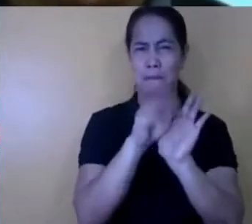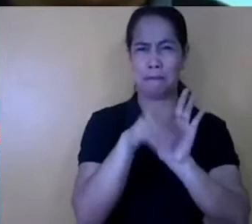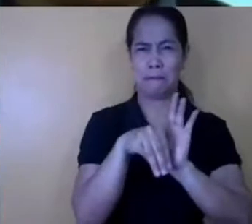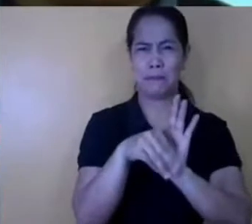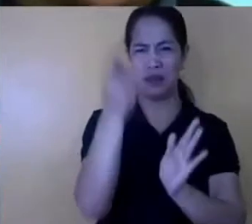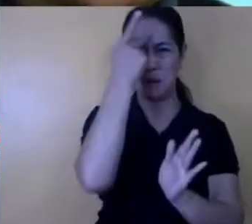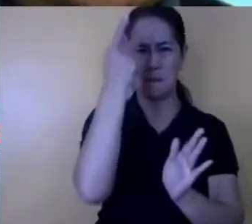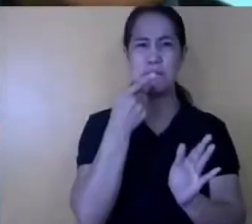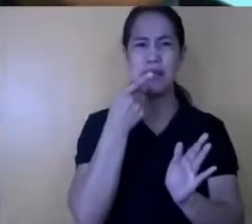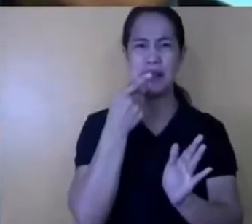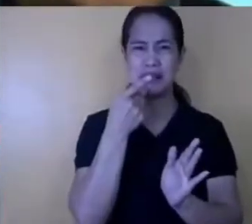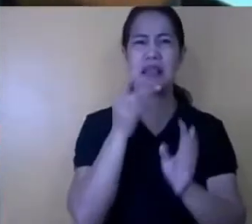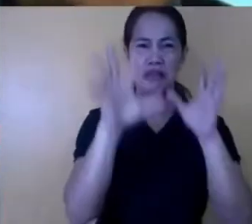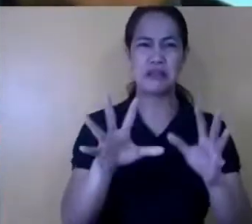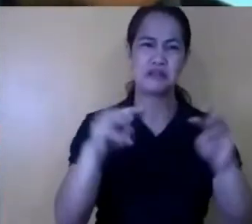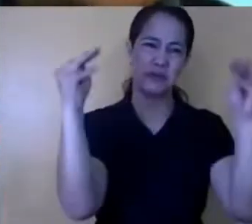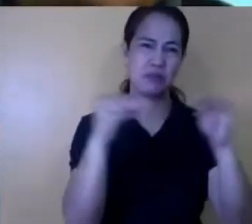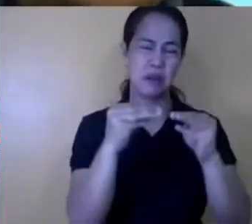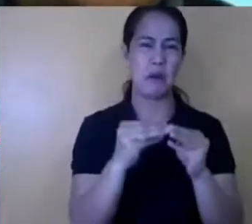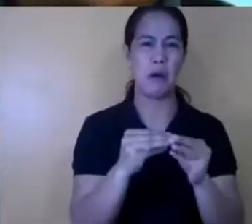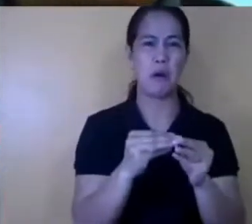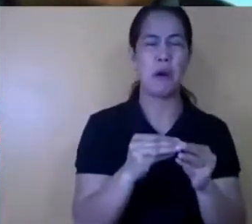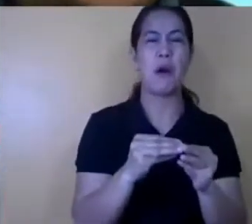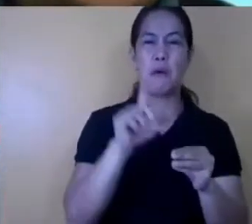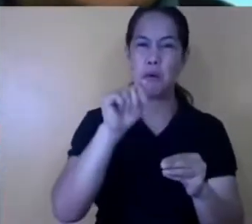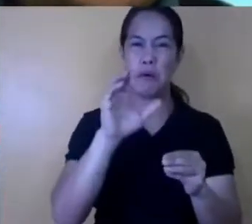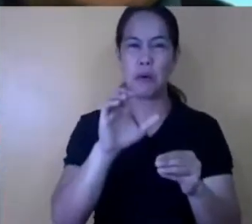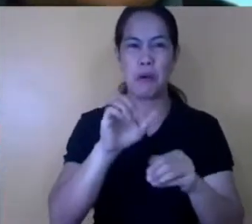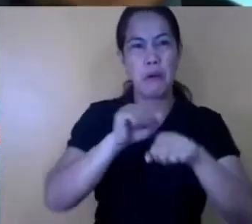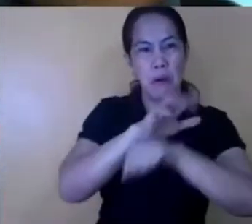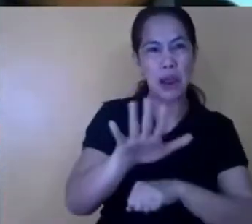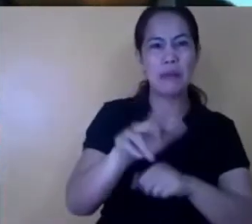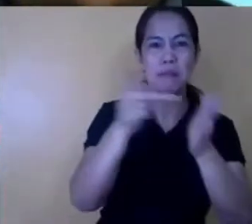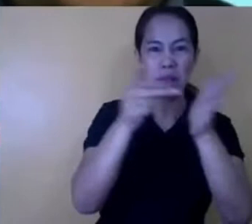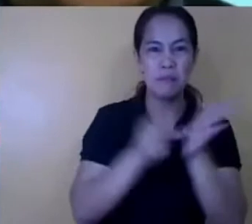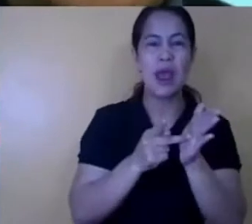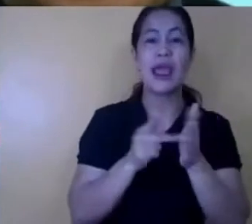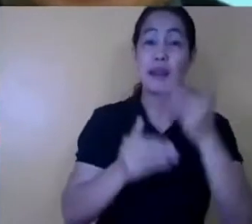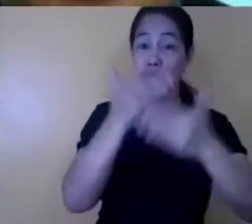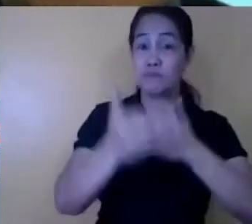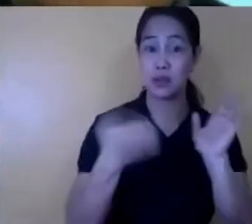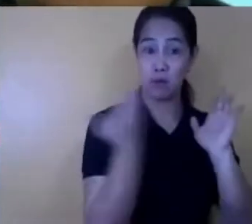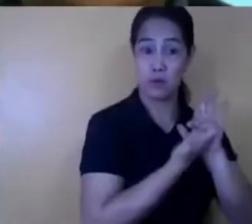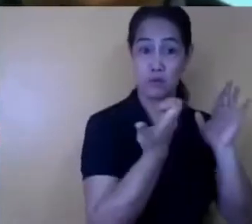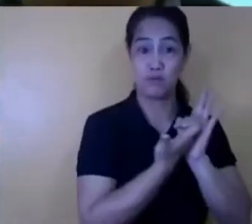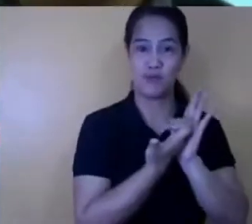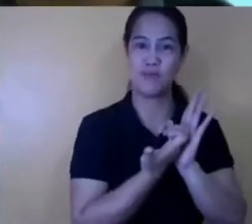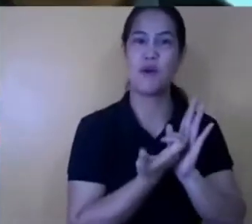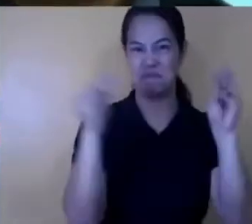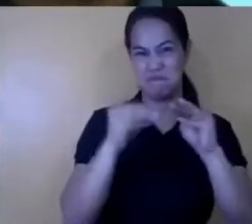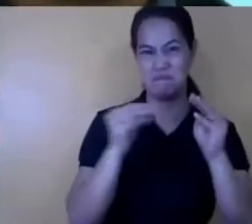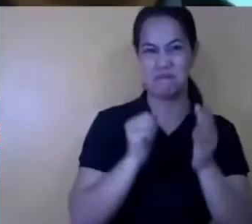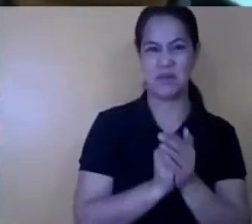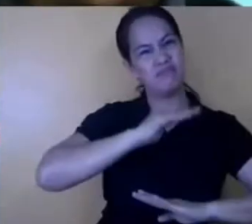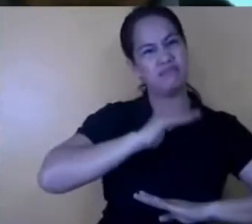or stakeholders meeting about an implemented school policy or procedure, but with proof of attendance, you get a very